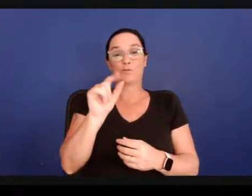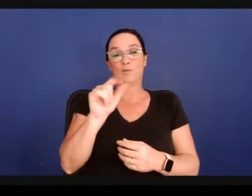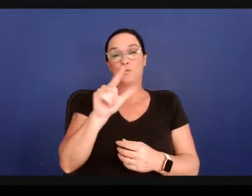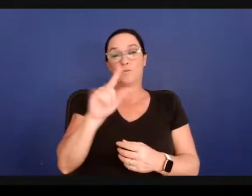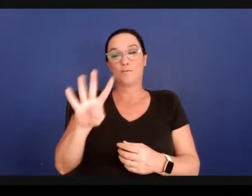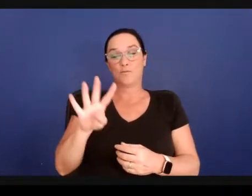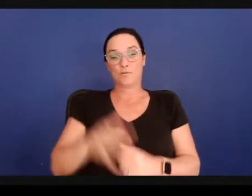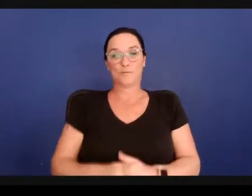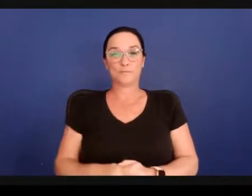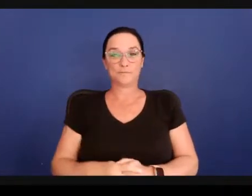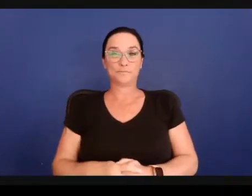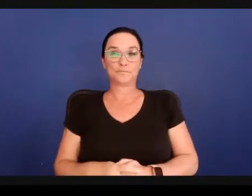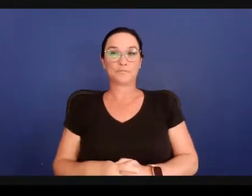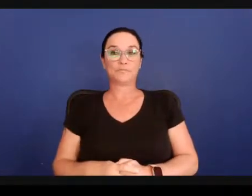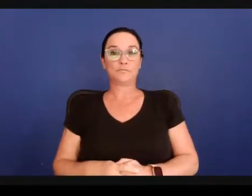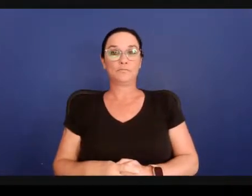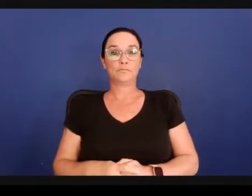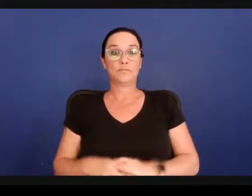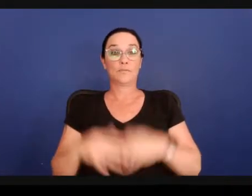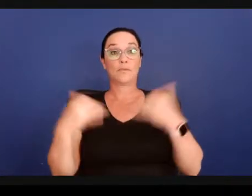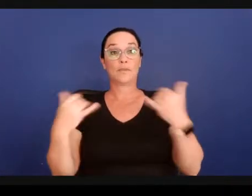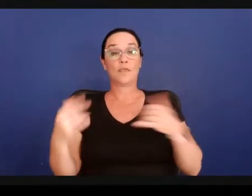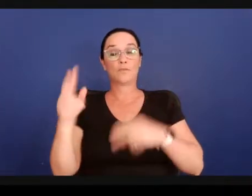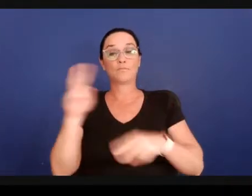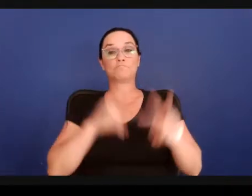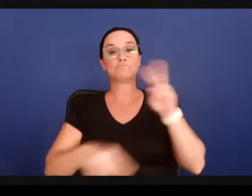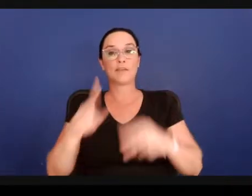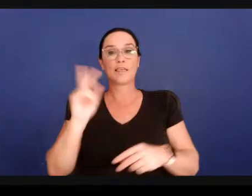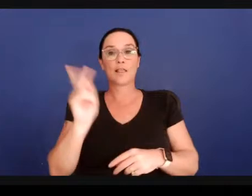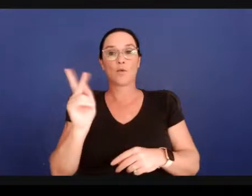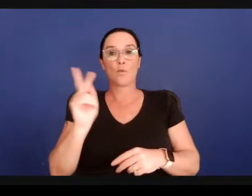So with that said, we can look at some Kilauea observations.